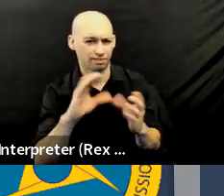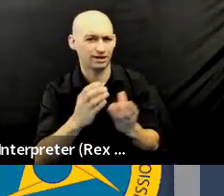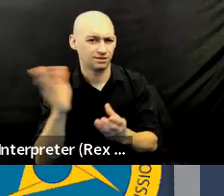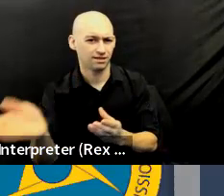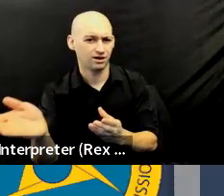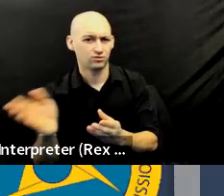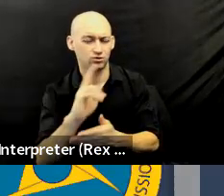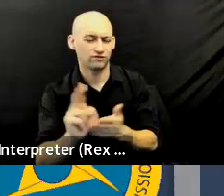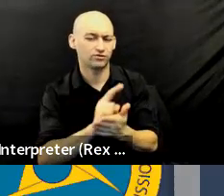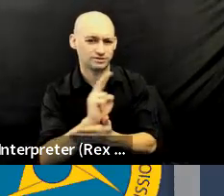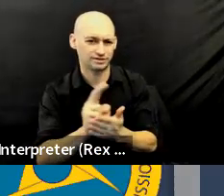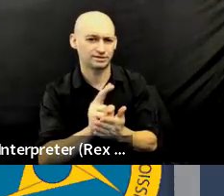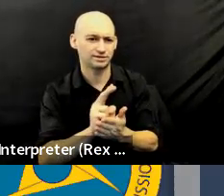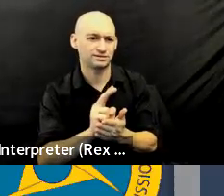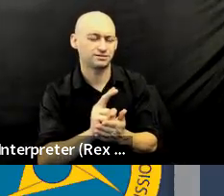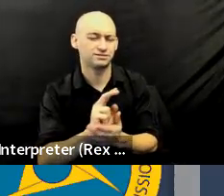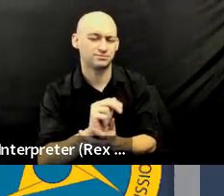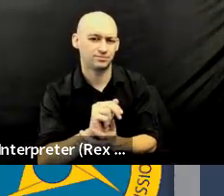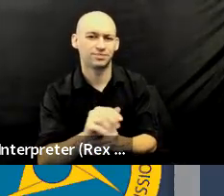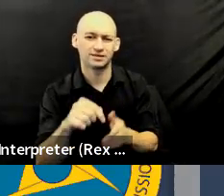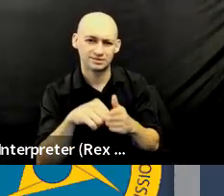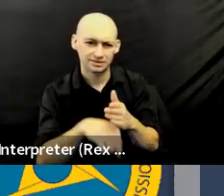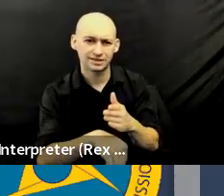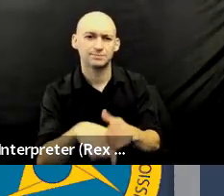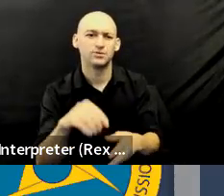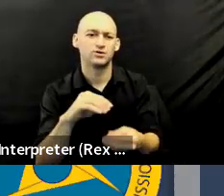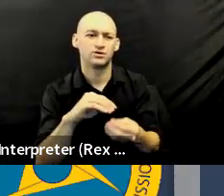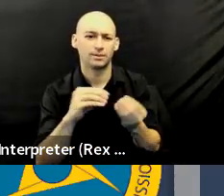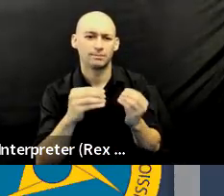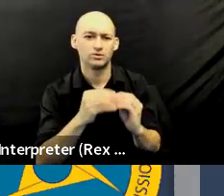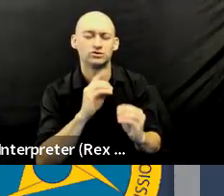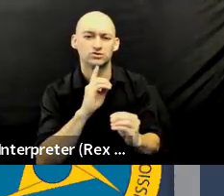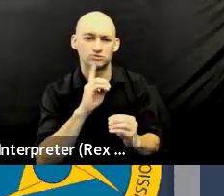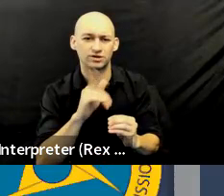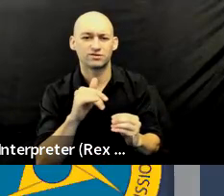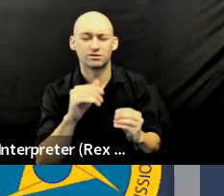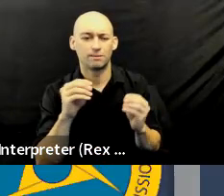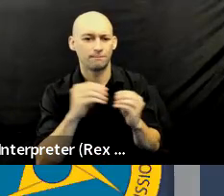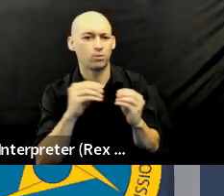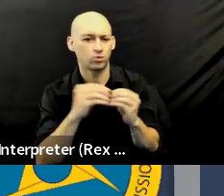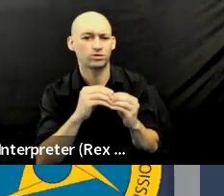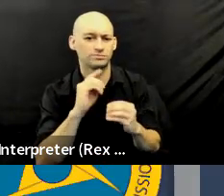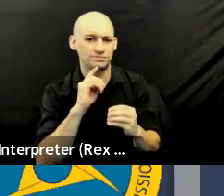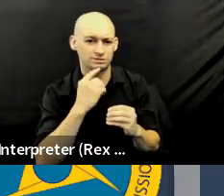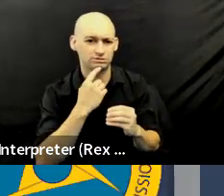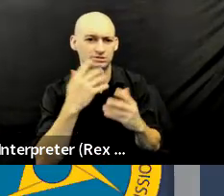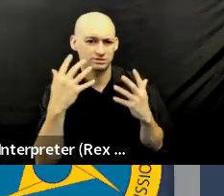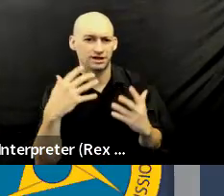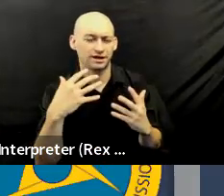But the deeper numbers are even more troubling. 10